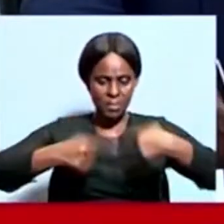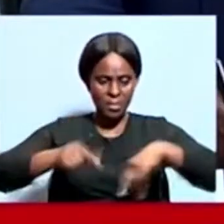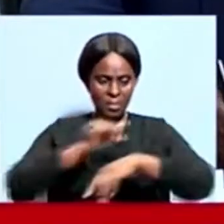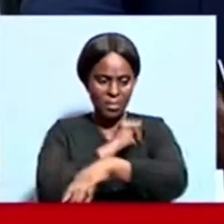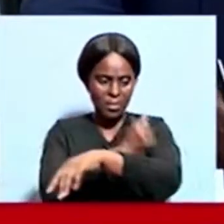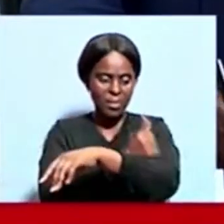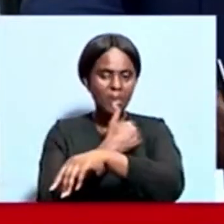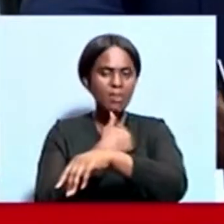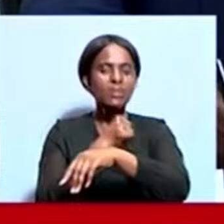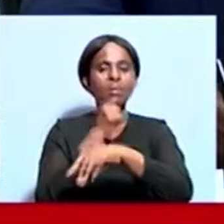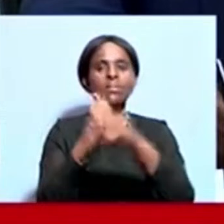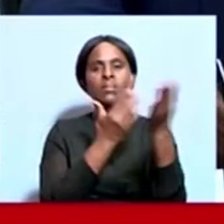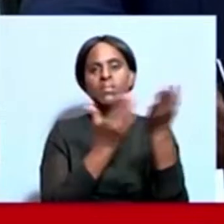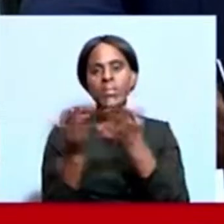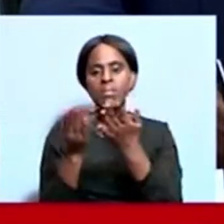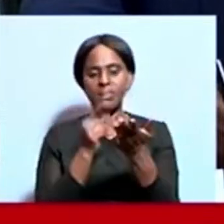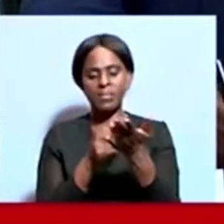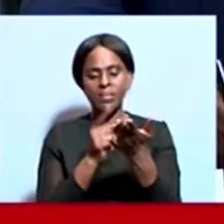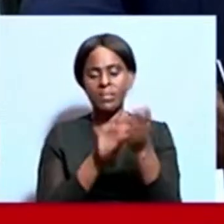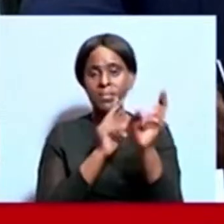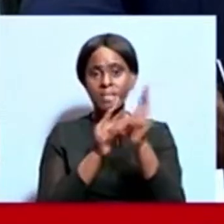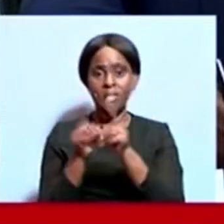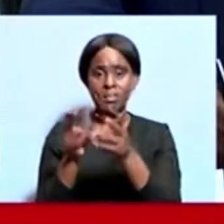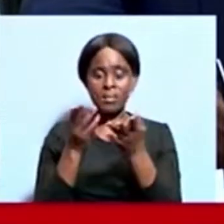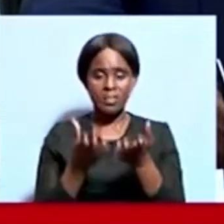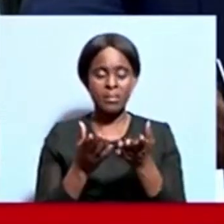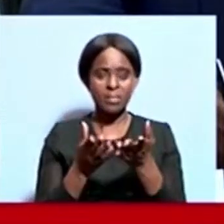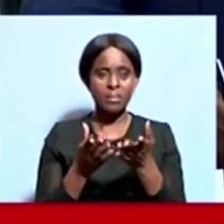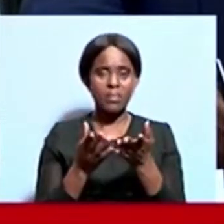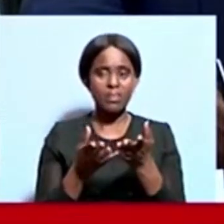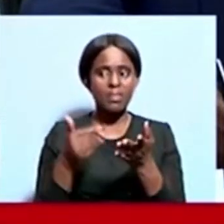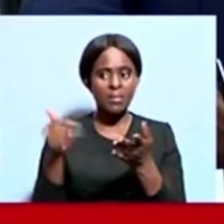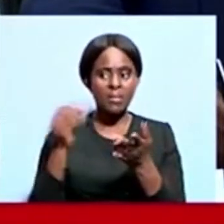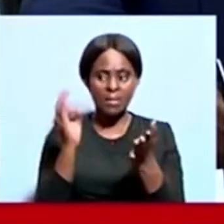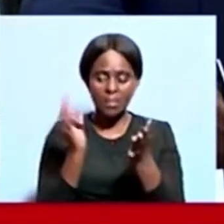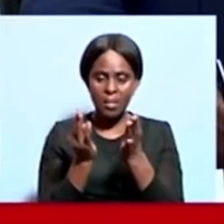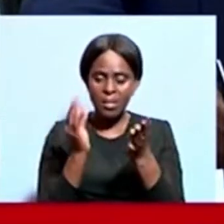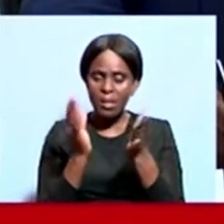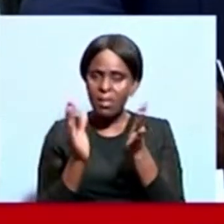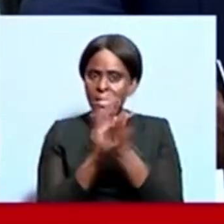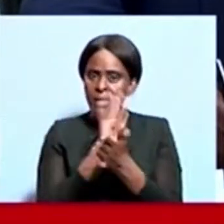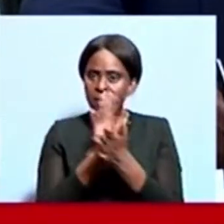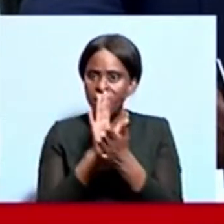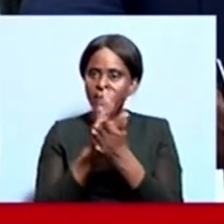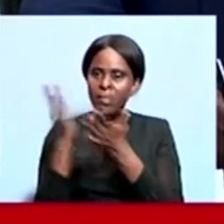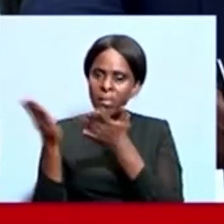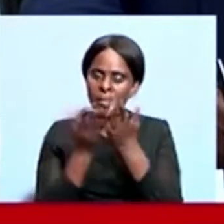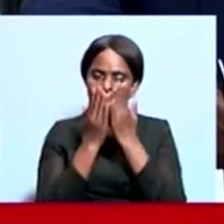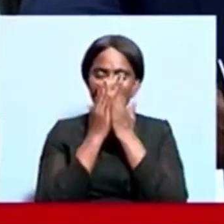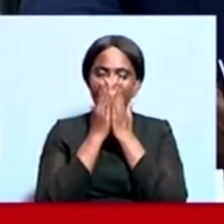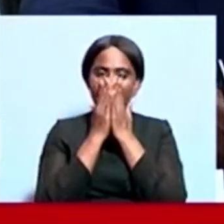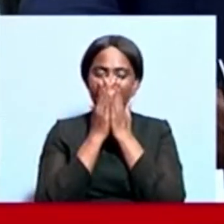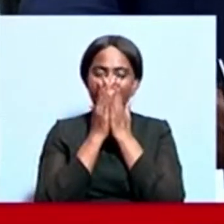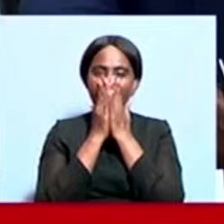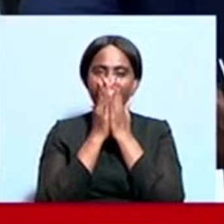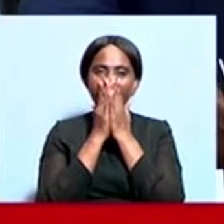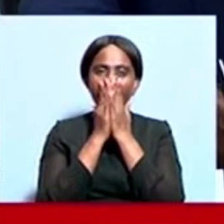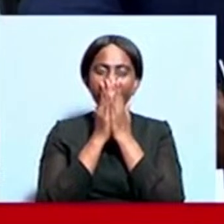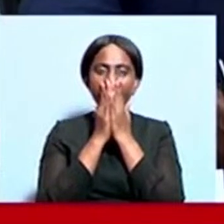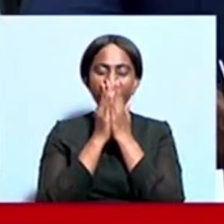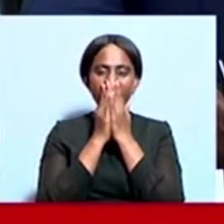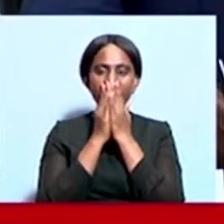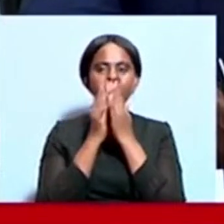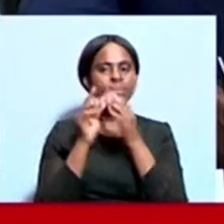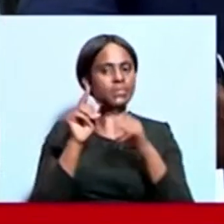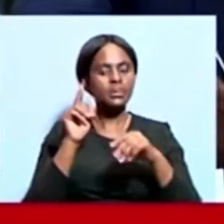not provided the response here, the documents that they come with, they are always